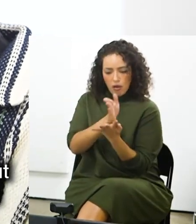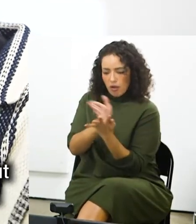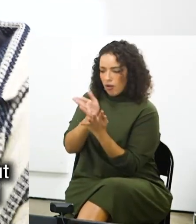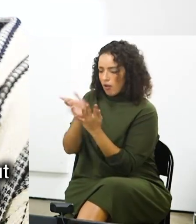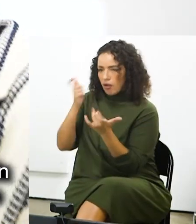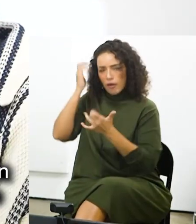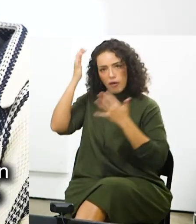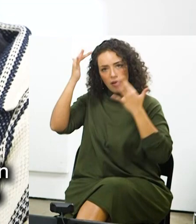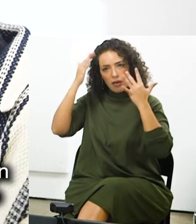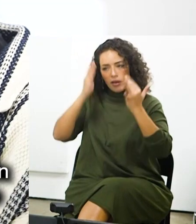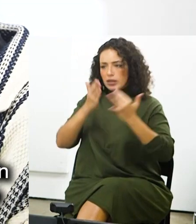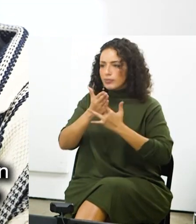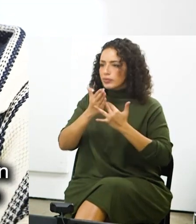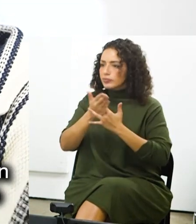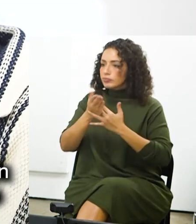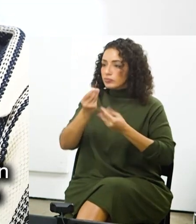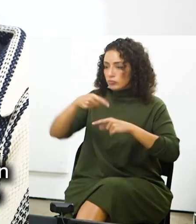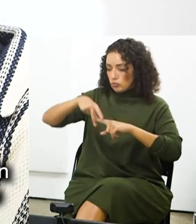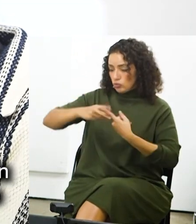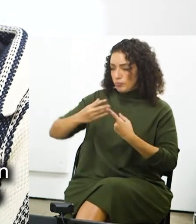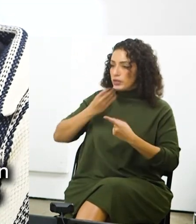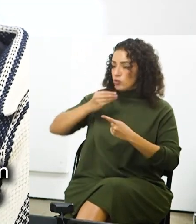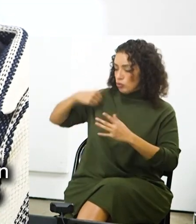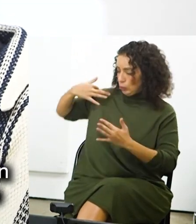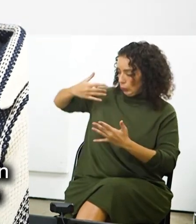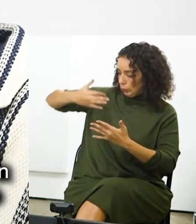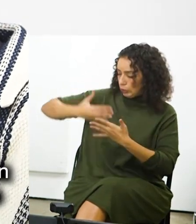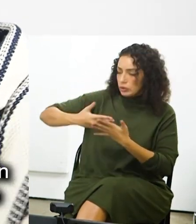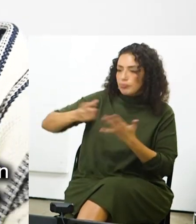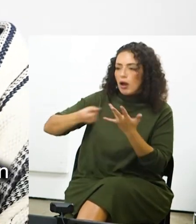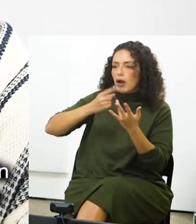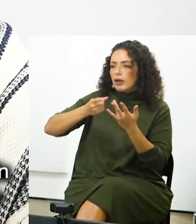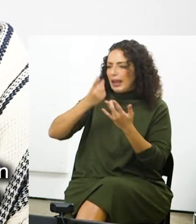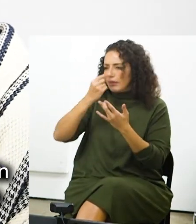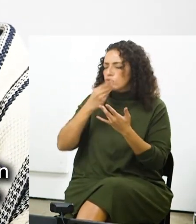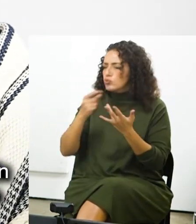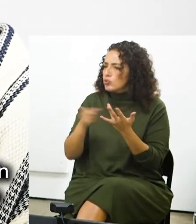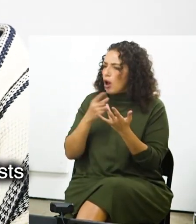of the tools that we're used to seeing today, but also using them in different ways as well. And so